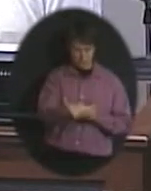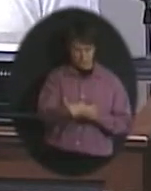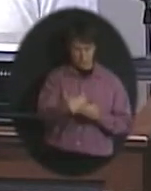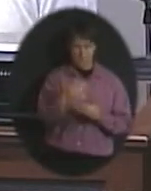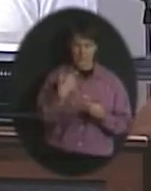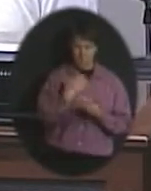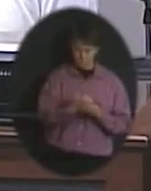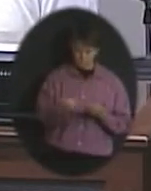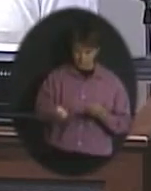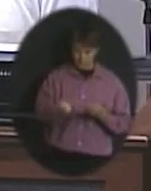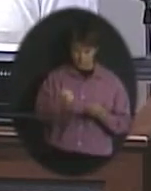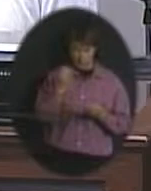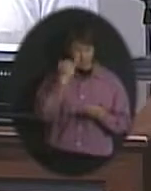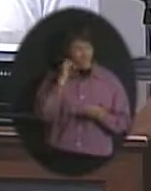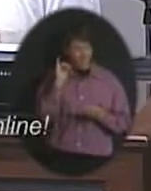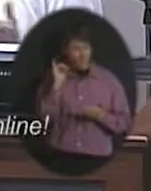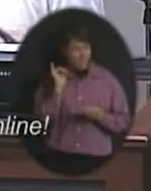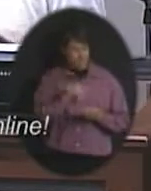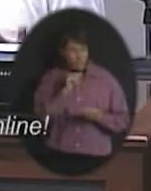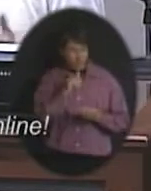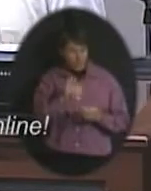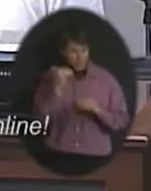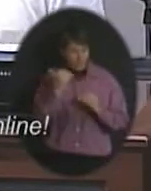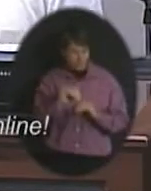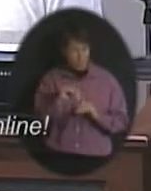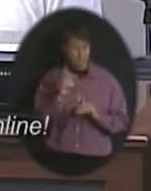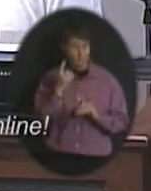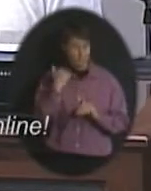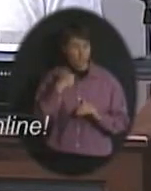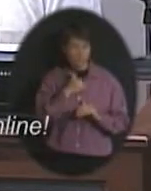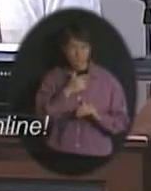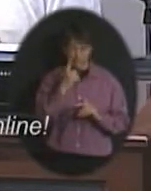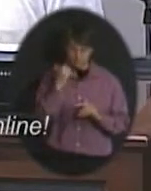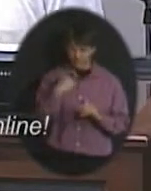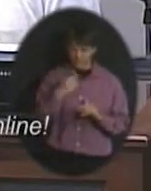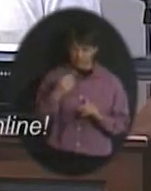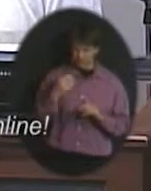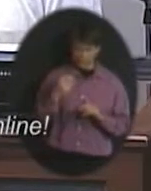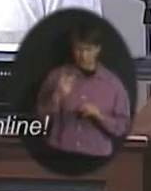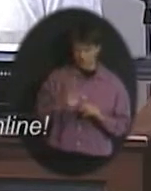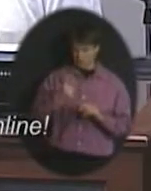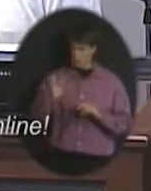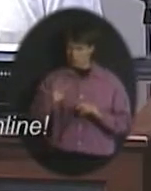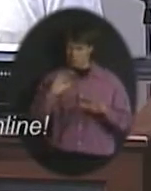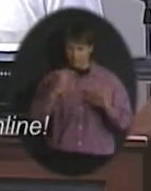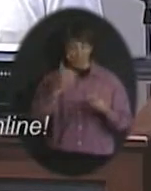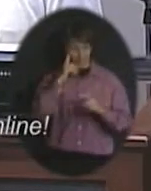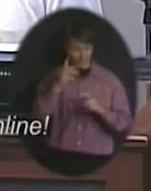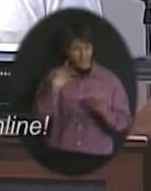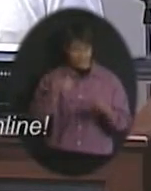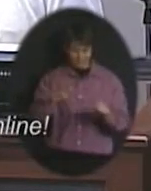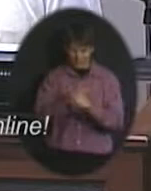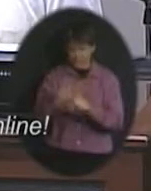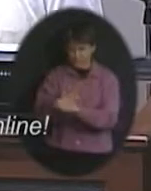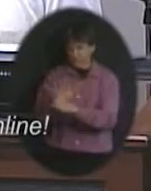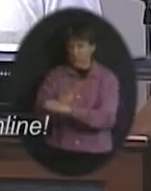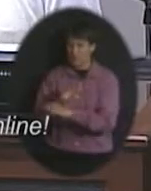if that were not a limitation, if we could equip more than one classroom, I think we could fill